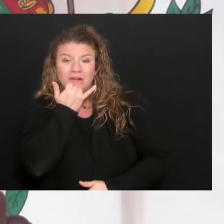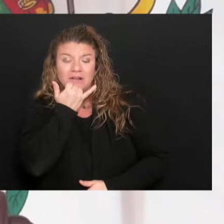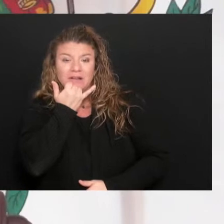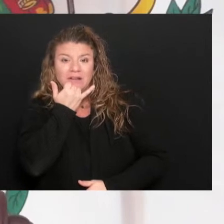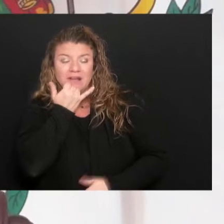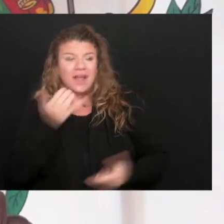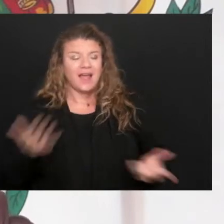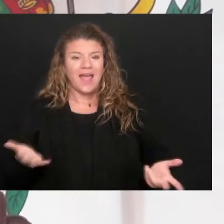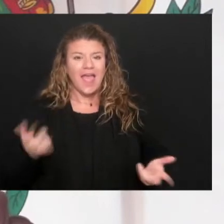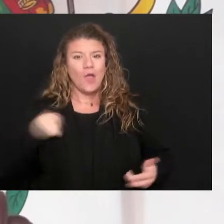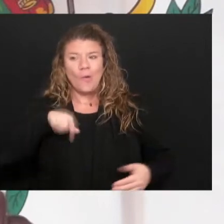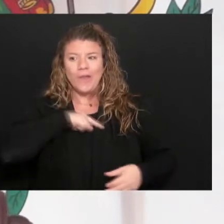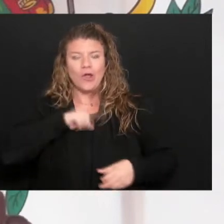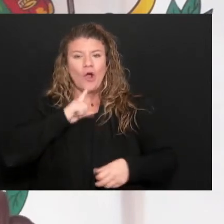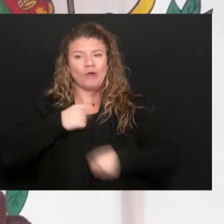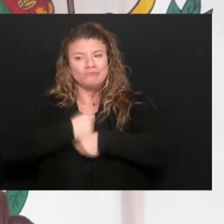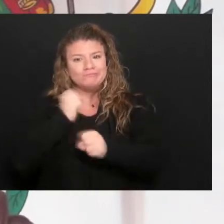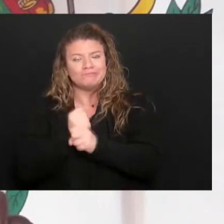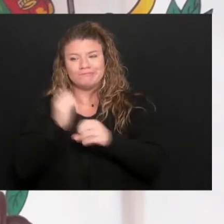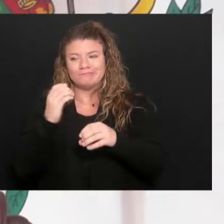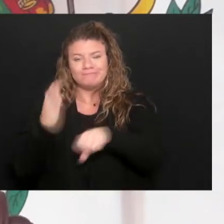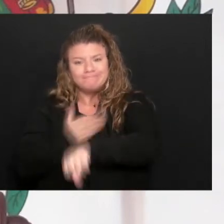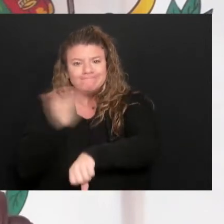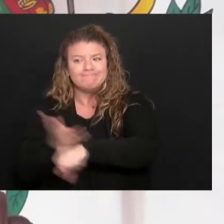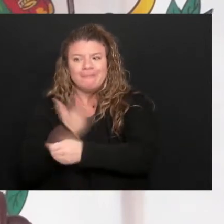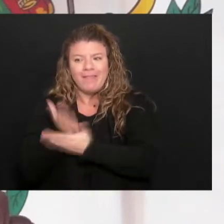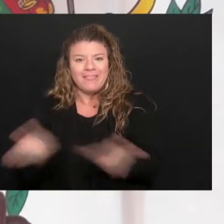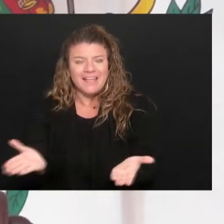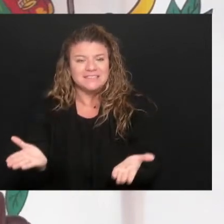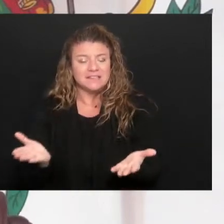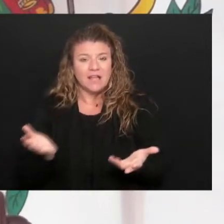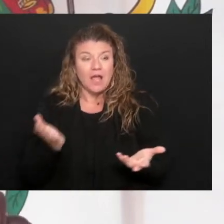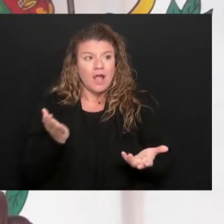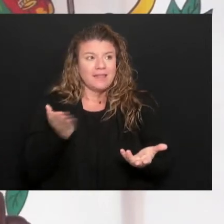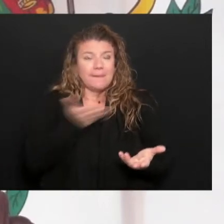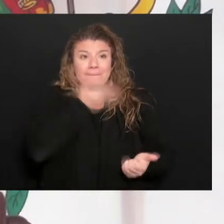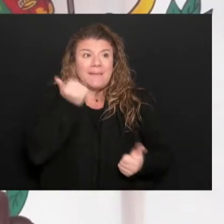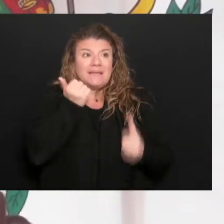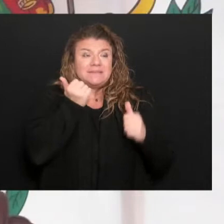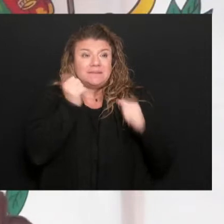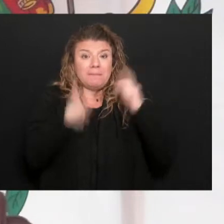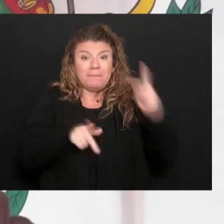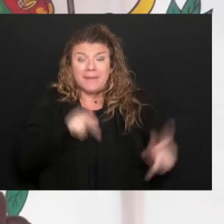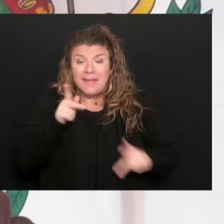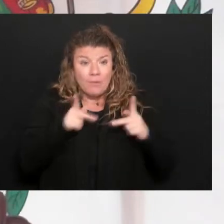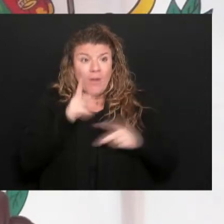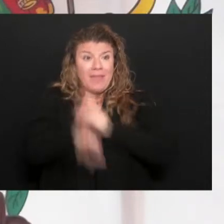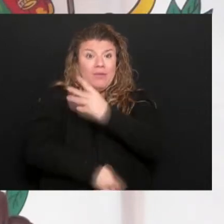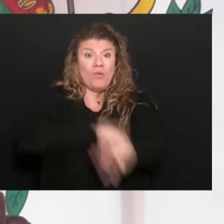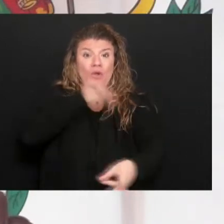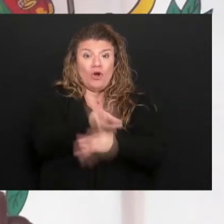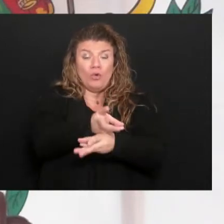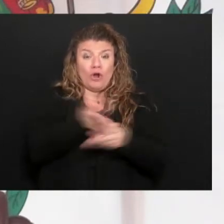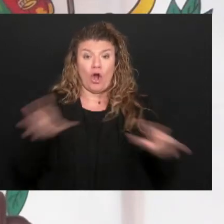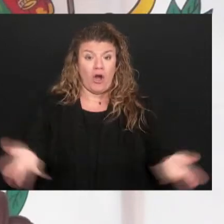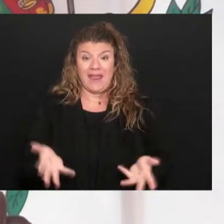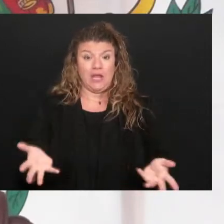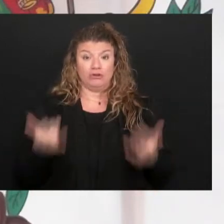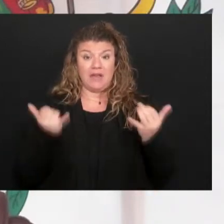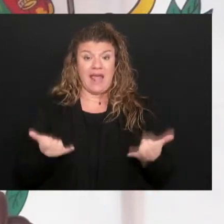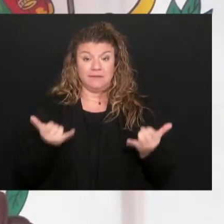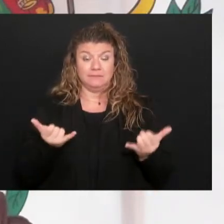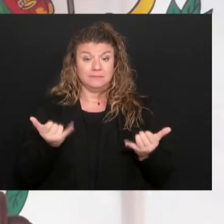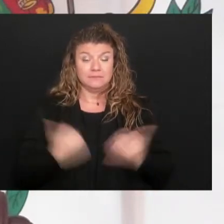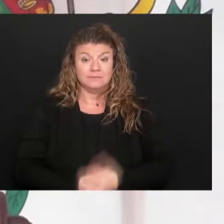The absolutely best people on the planet are right here in West Virginia today. And they